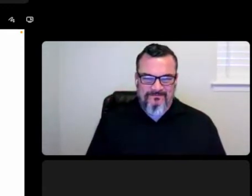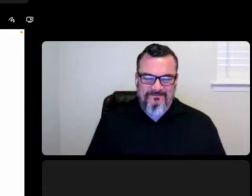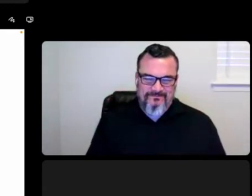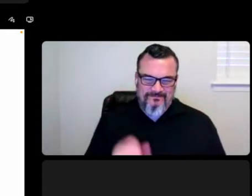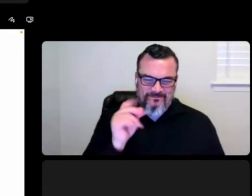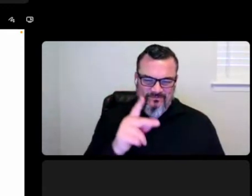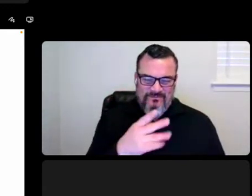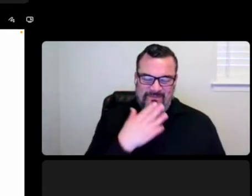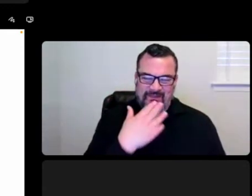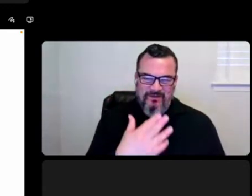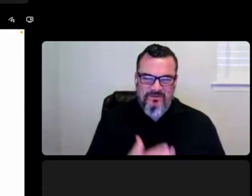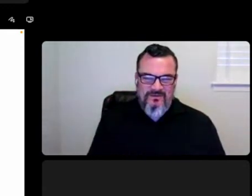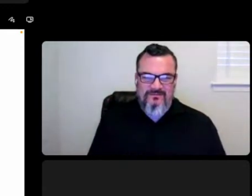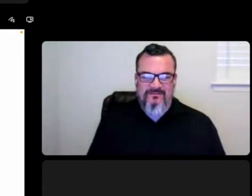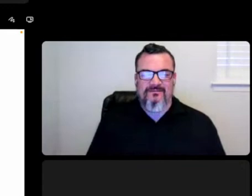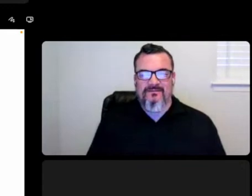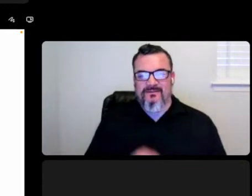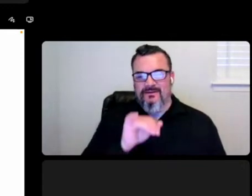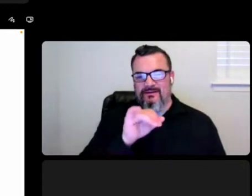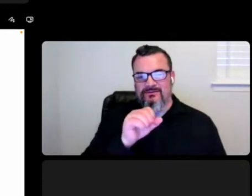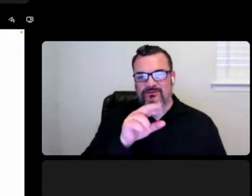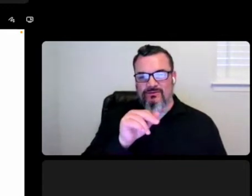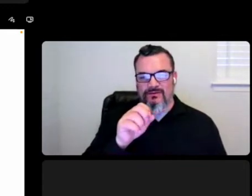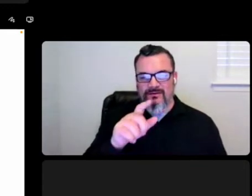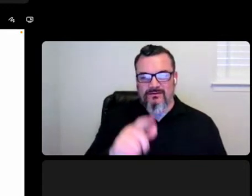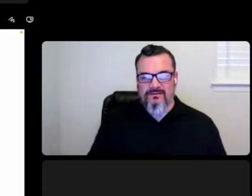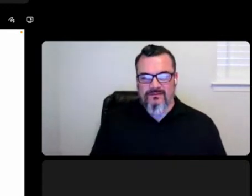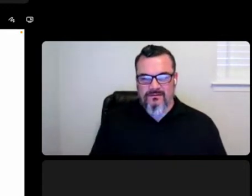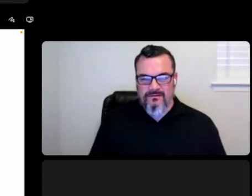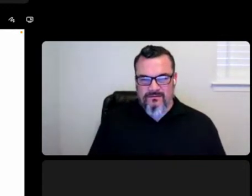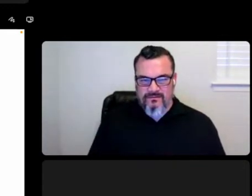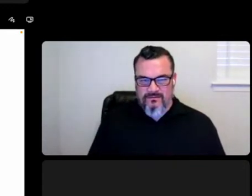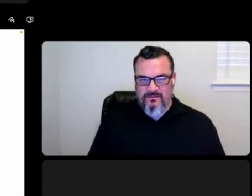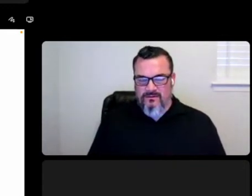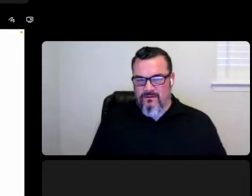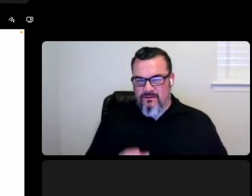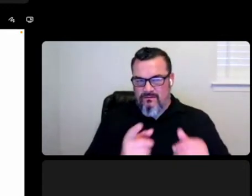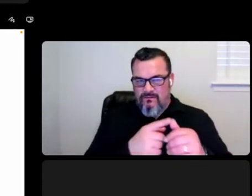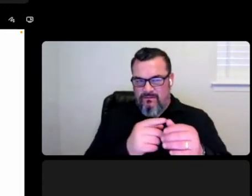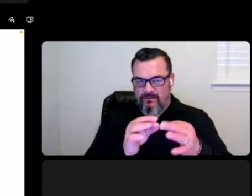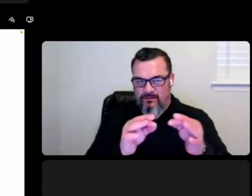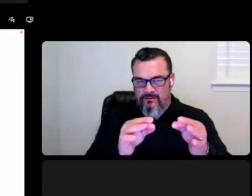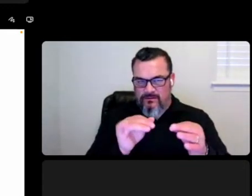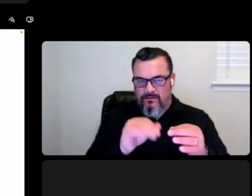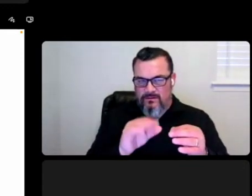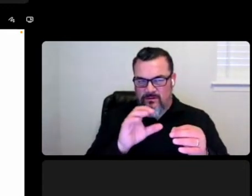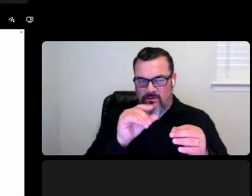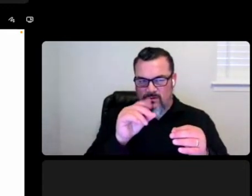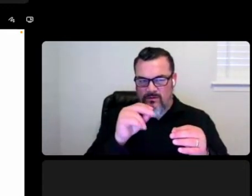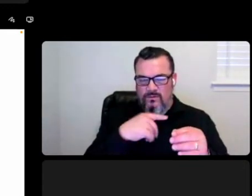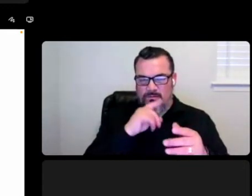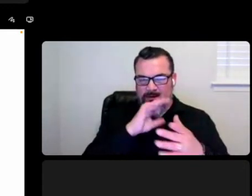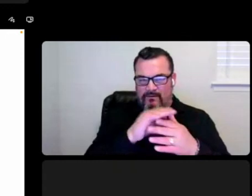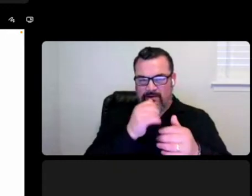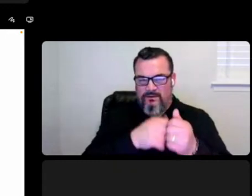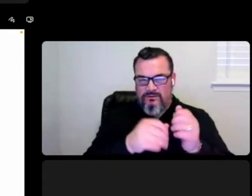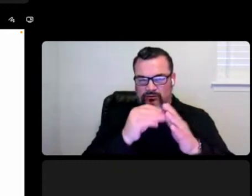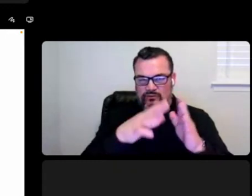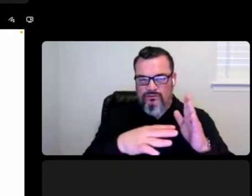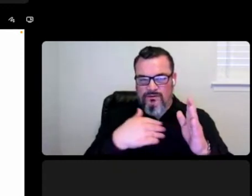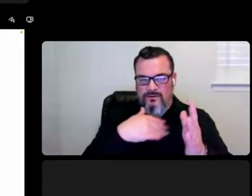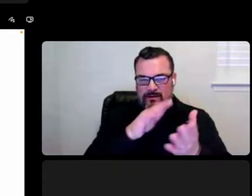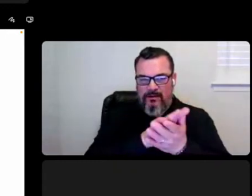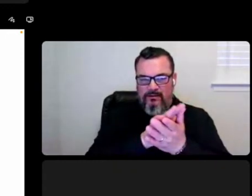Okay, thank you. Israel. Actually, the first sentence, in Colton Joint Unified School District, we believe each student deserves the